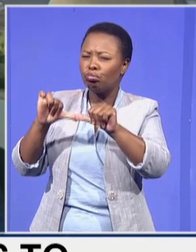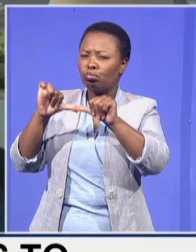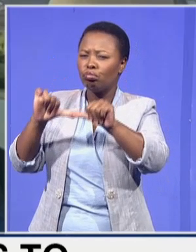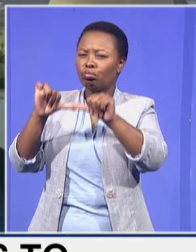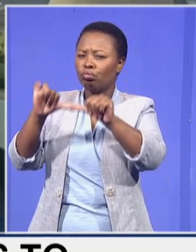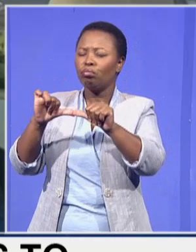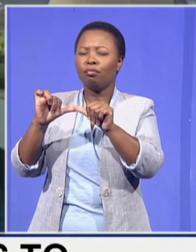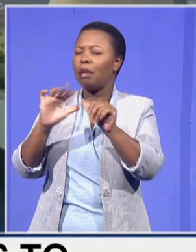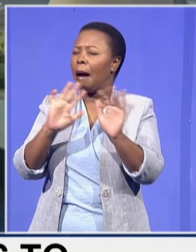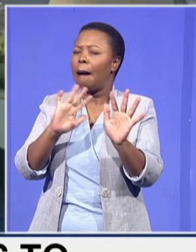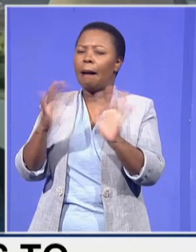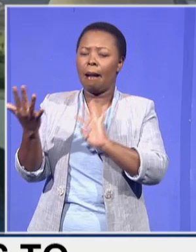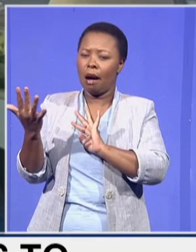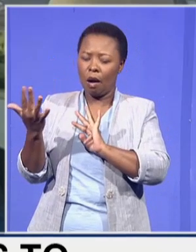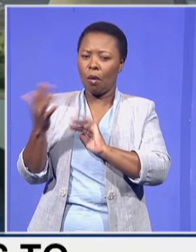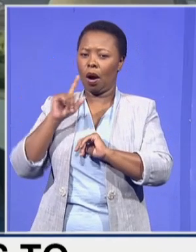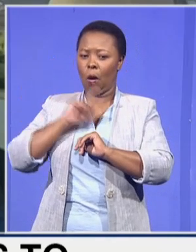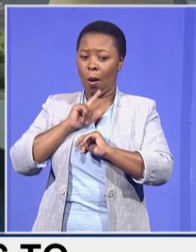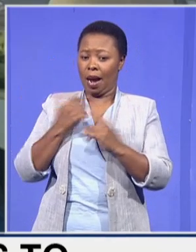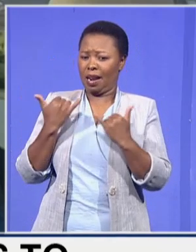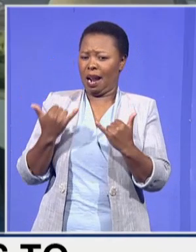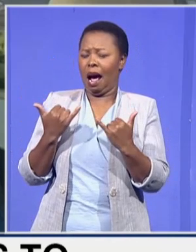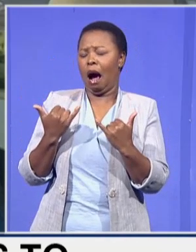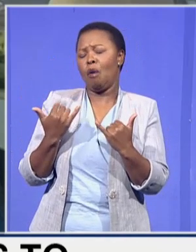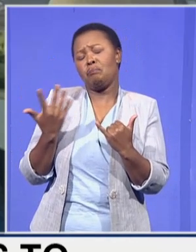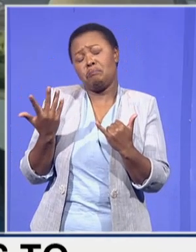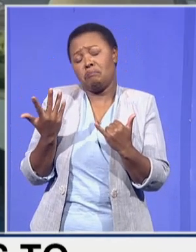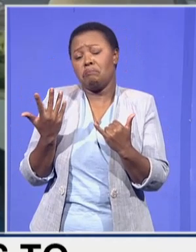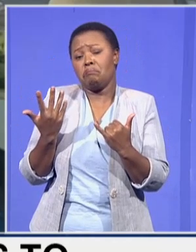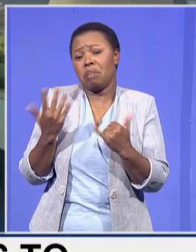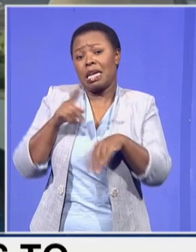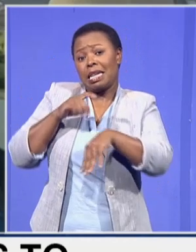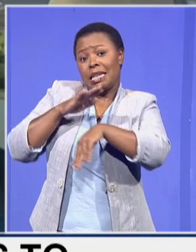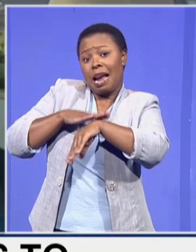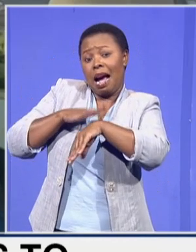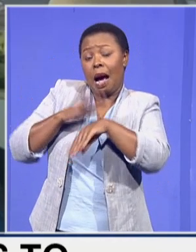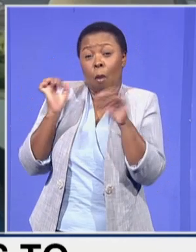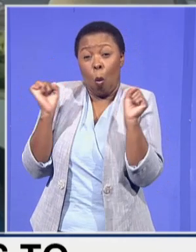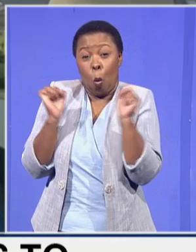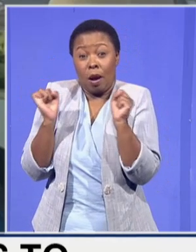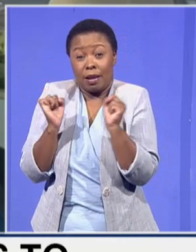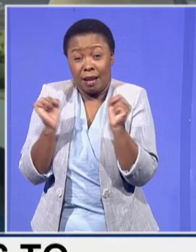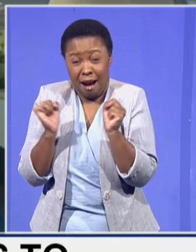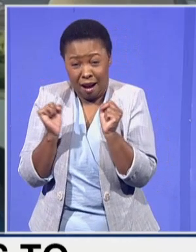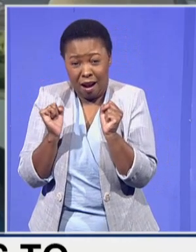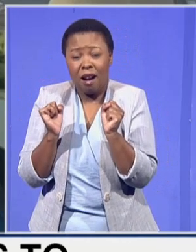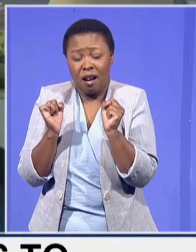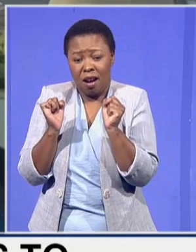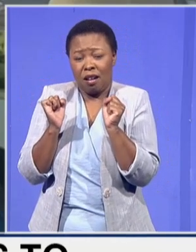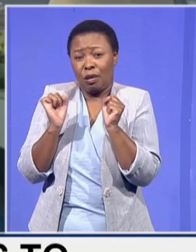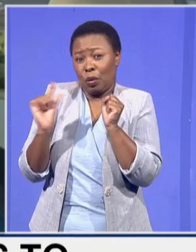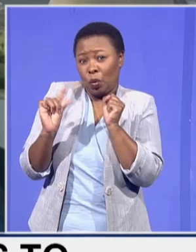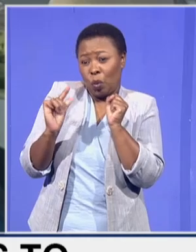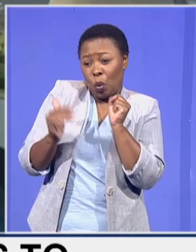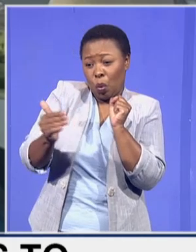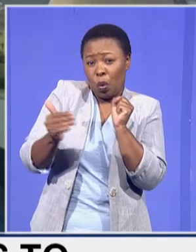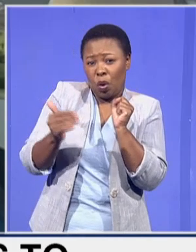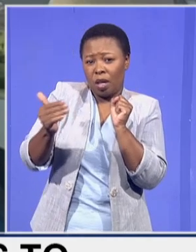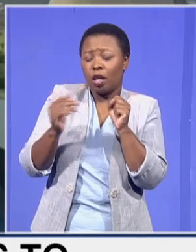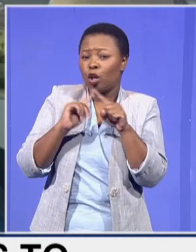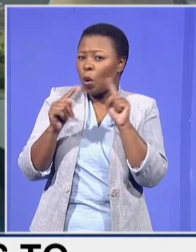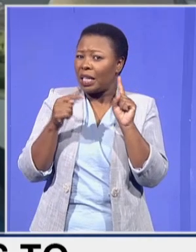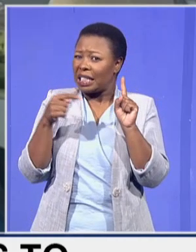mean, if we look towards, a winter period that we would go towards, how sustainable is